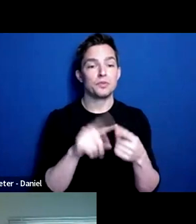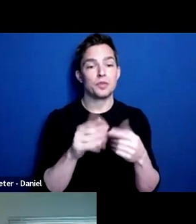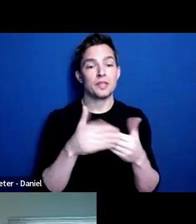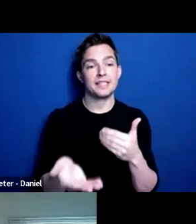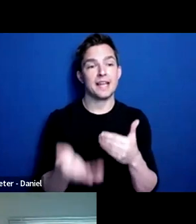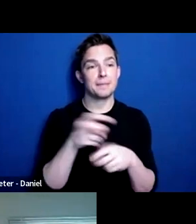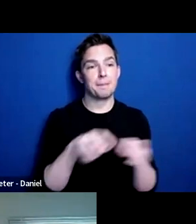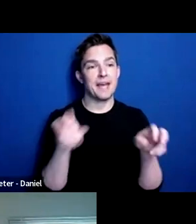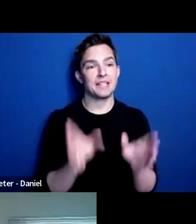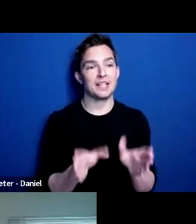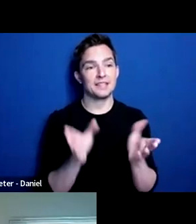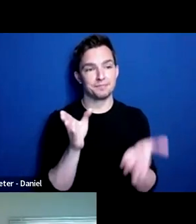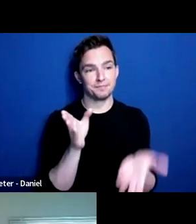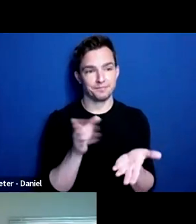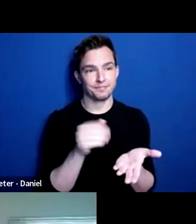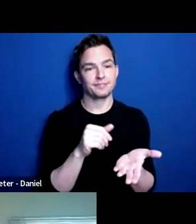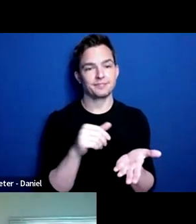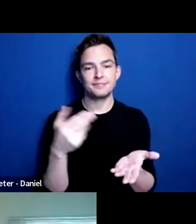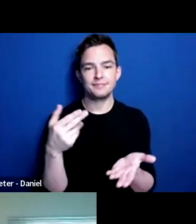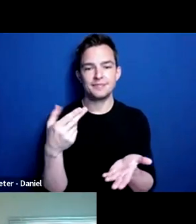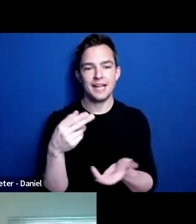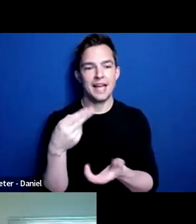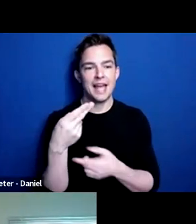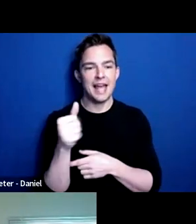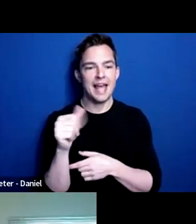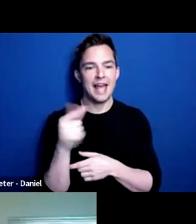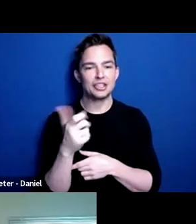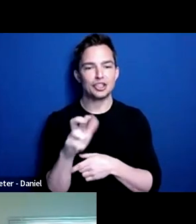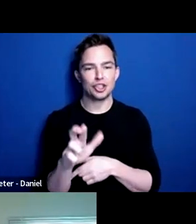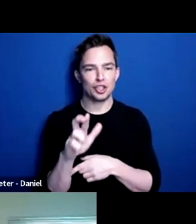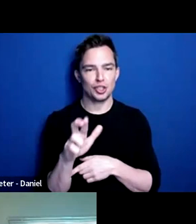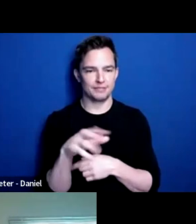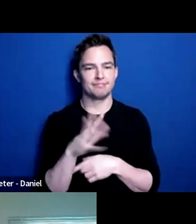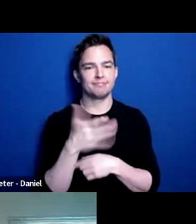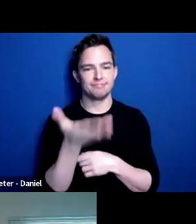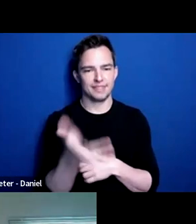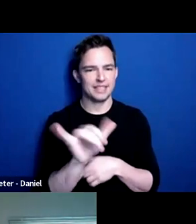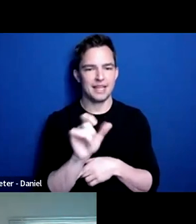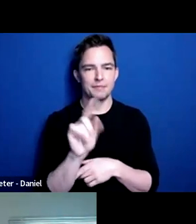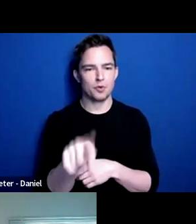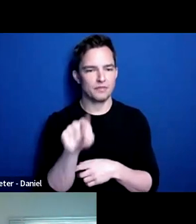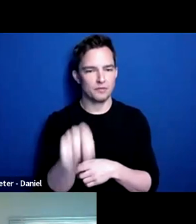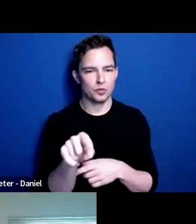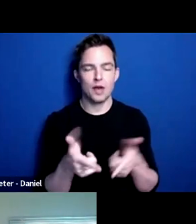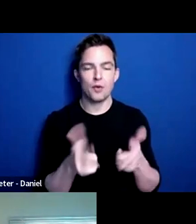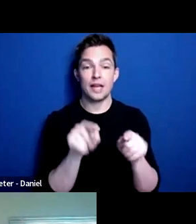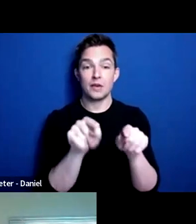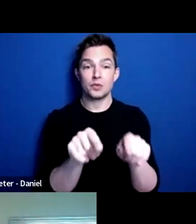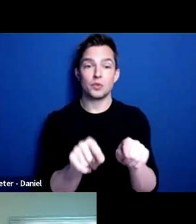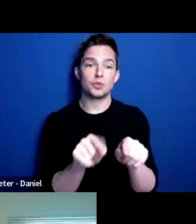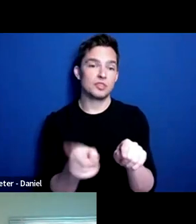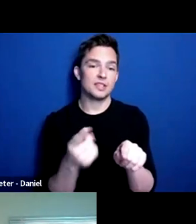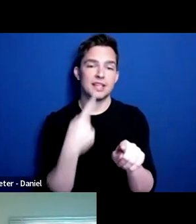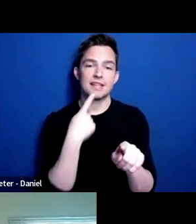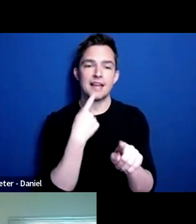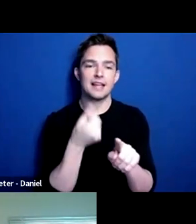next panelist, I would like to bring Hajar into the conversation. And same thing with you, Hajar, allow you to just say a little